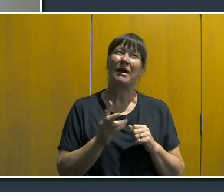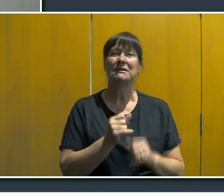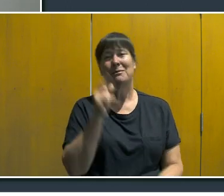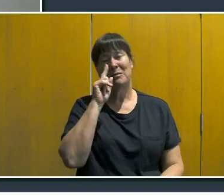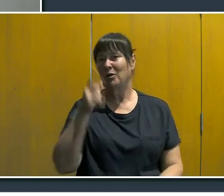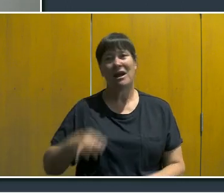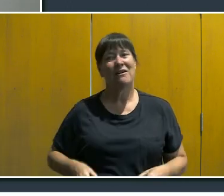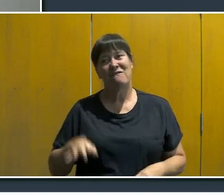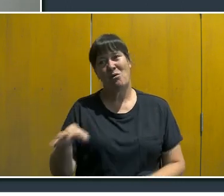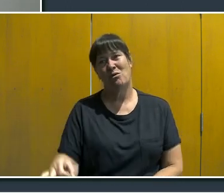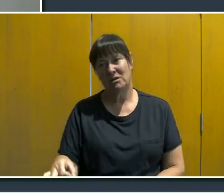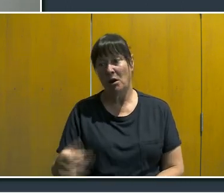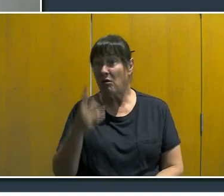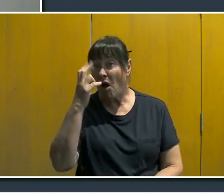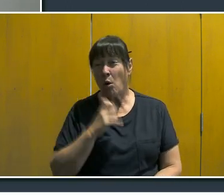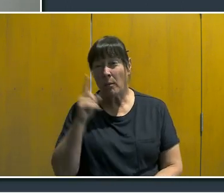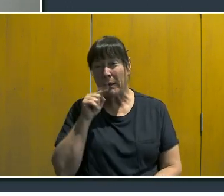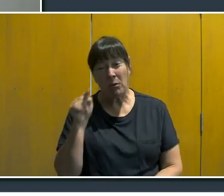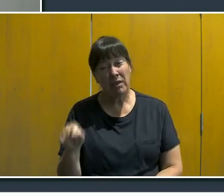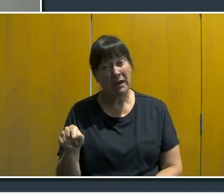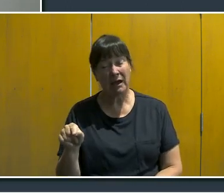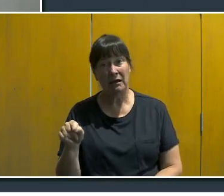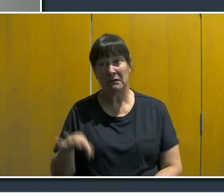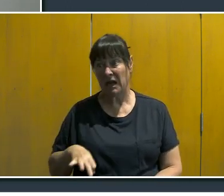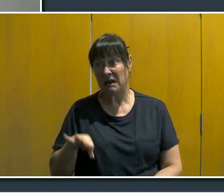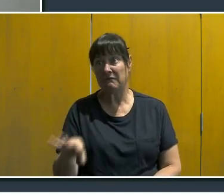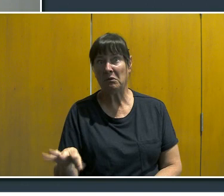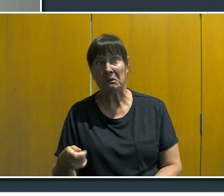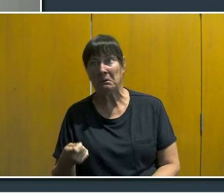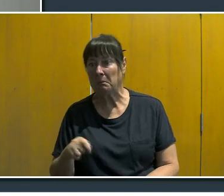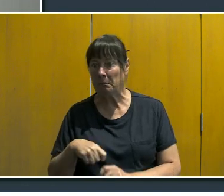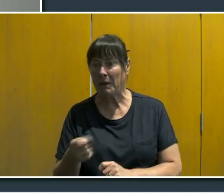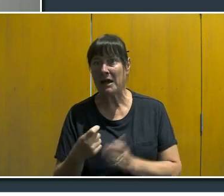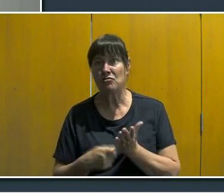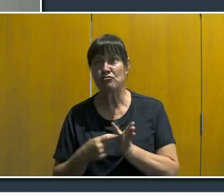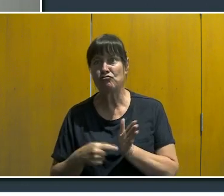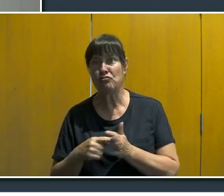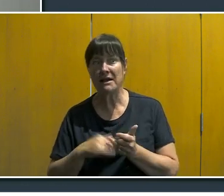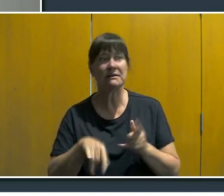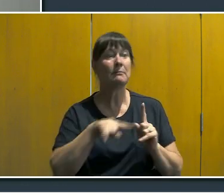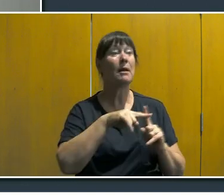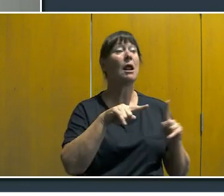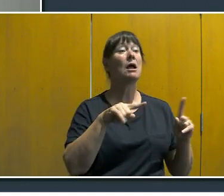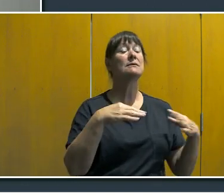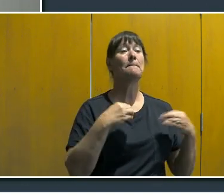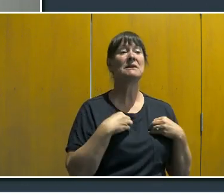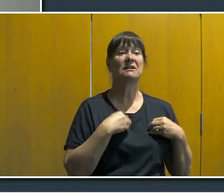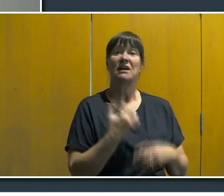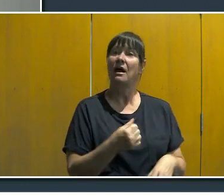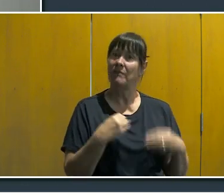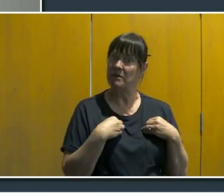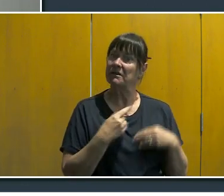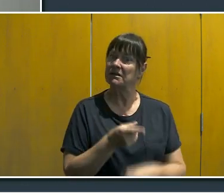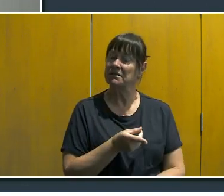There's a whole lot of elderly people, and then there's businesses. And I've got a business, an